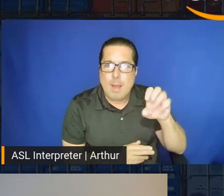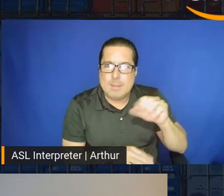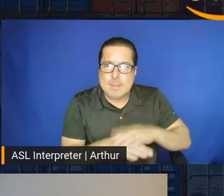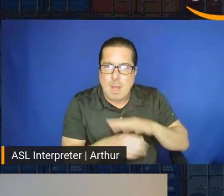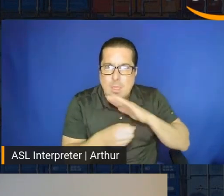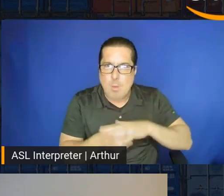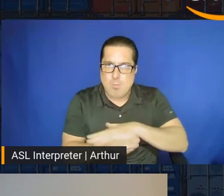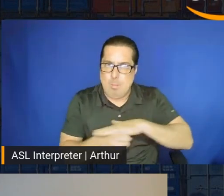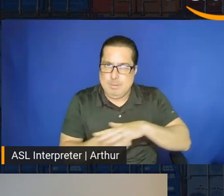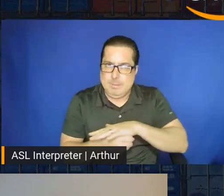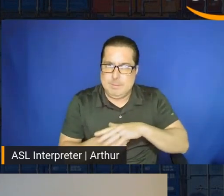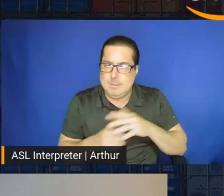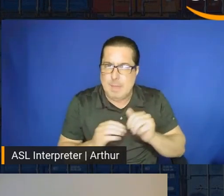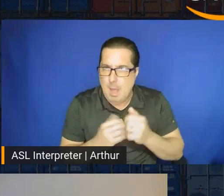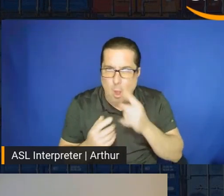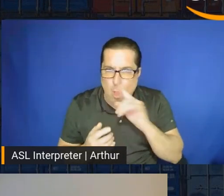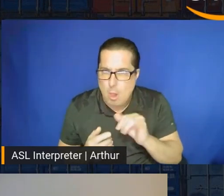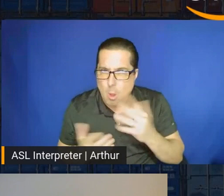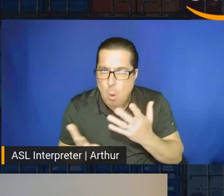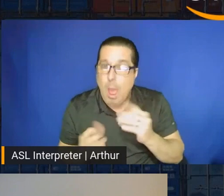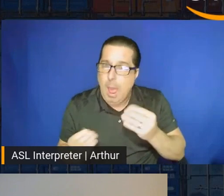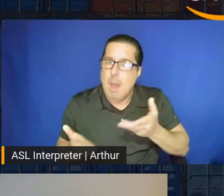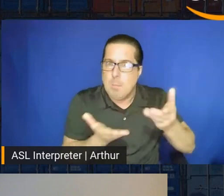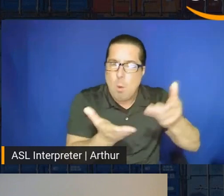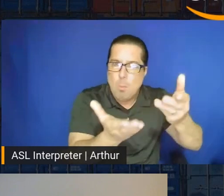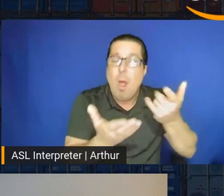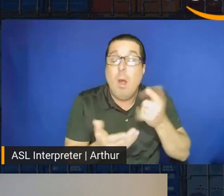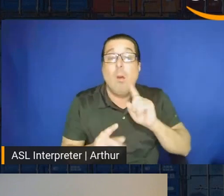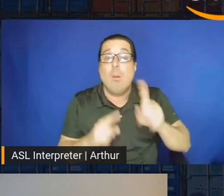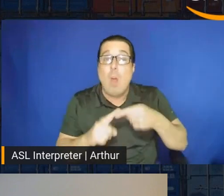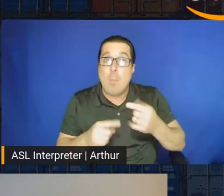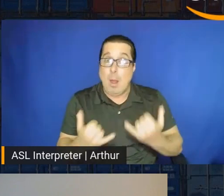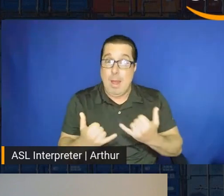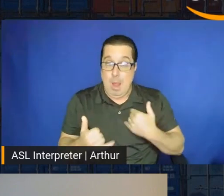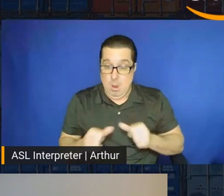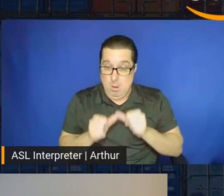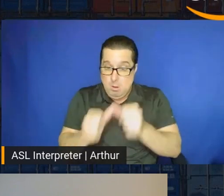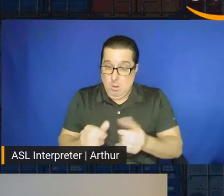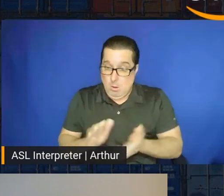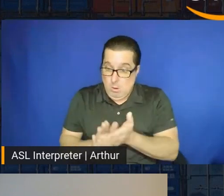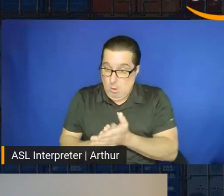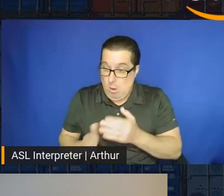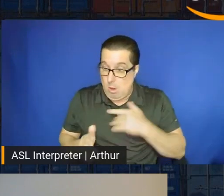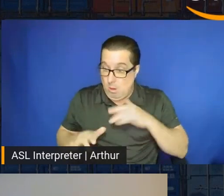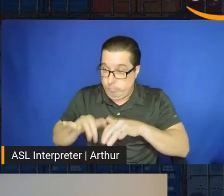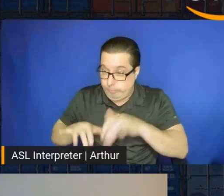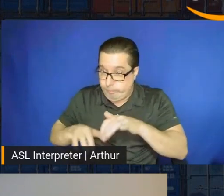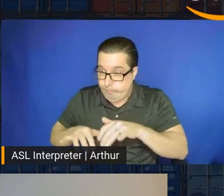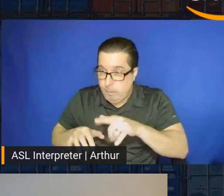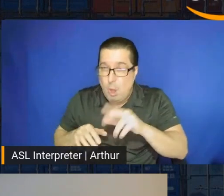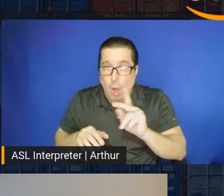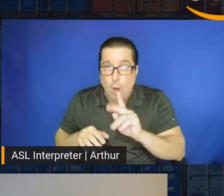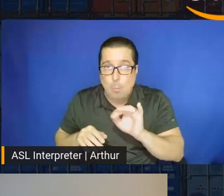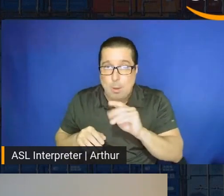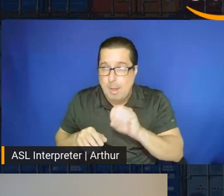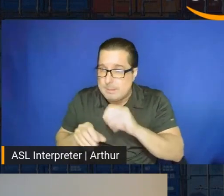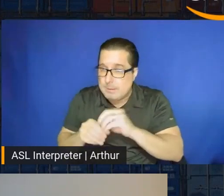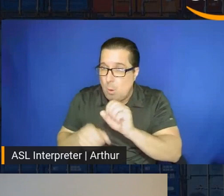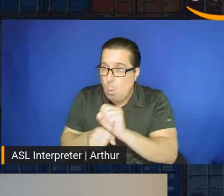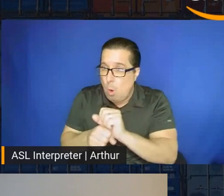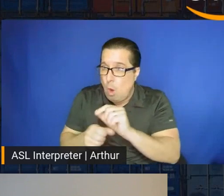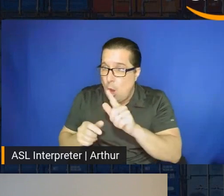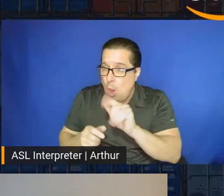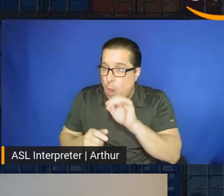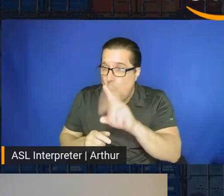our goal was to give customers a consistent operational experience so that they can run their Kubernetes workloads either in the cloud or